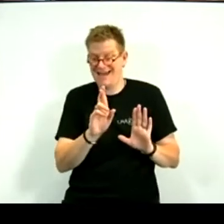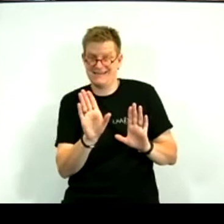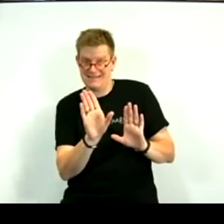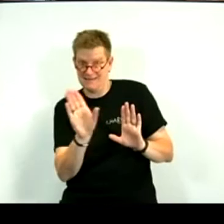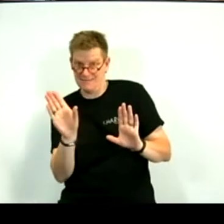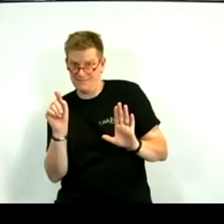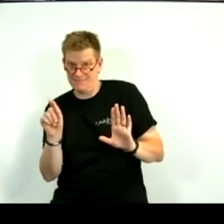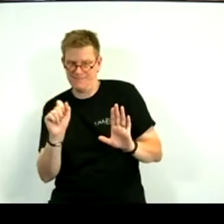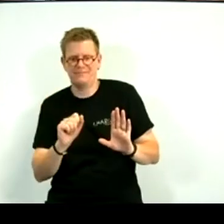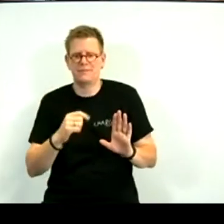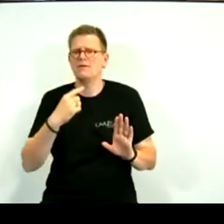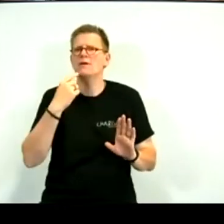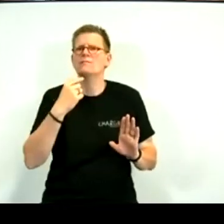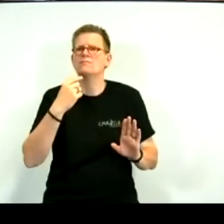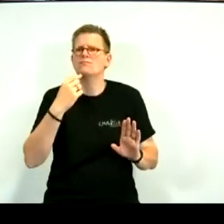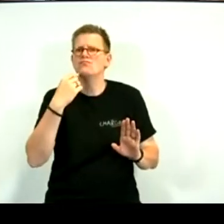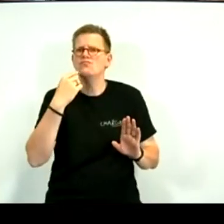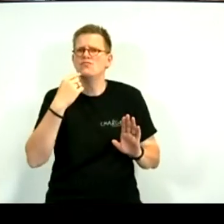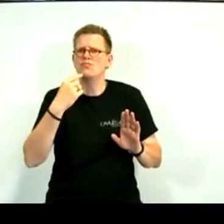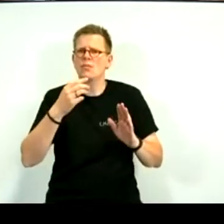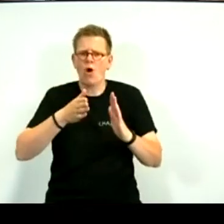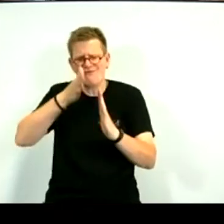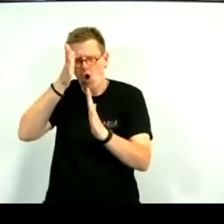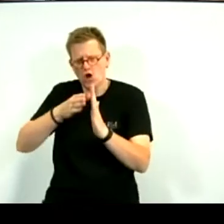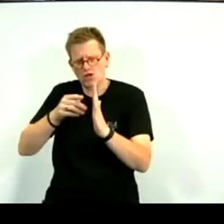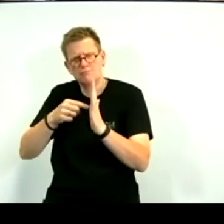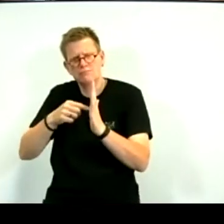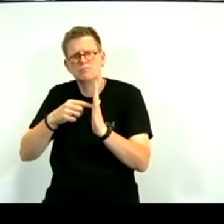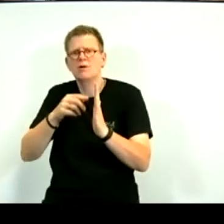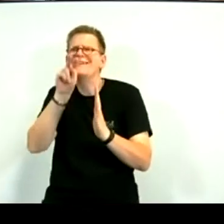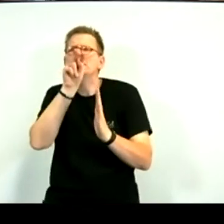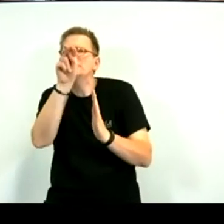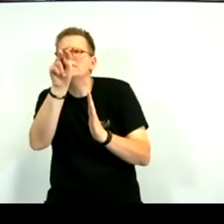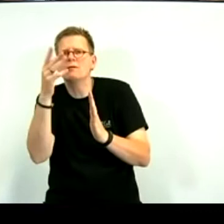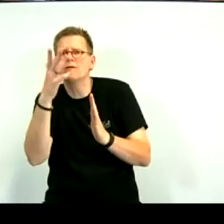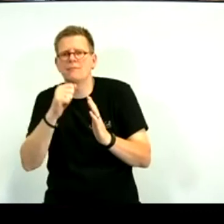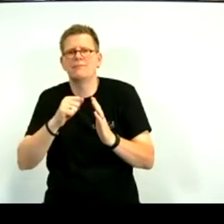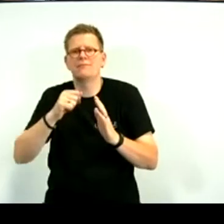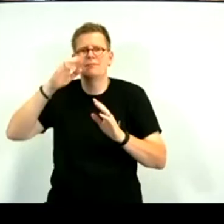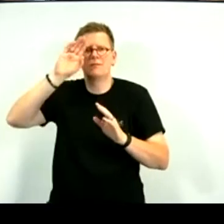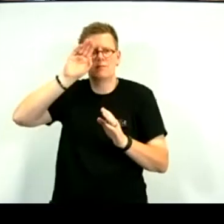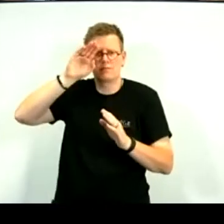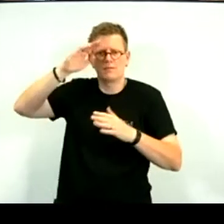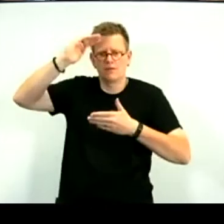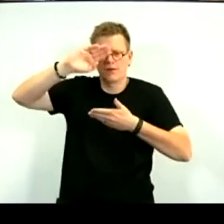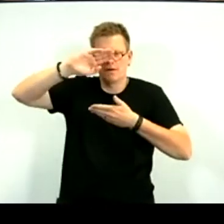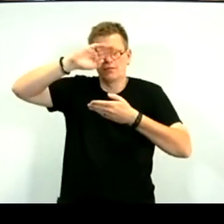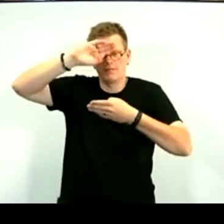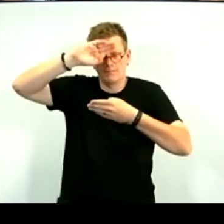You have the eyelids, and then you have the very front of the eye.